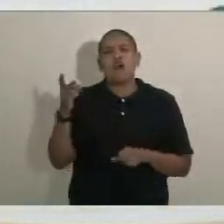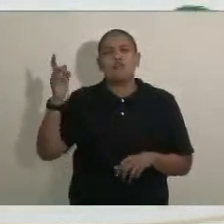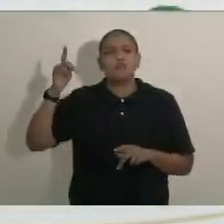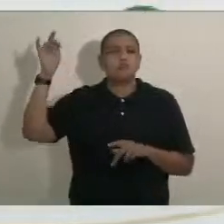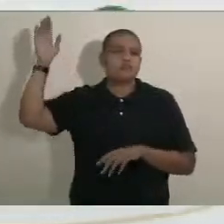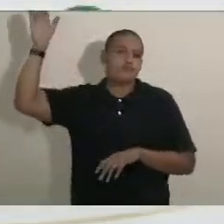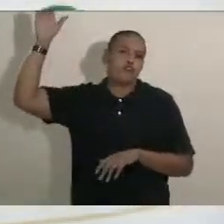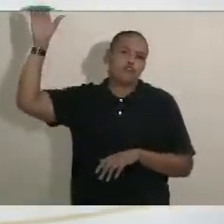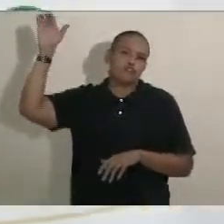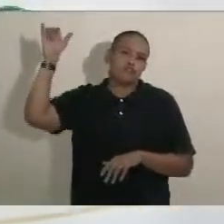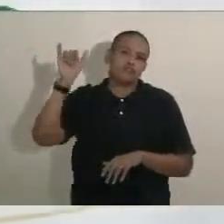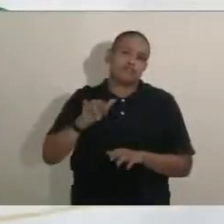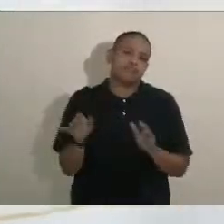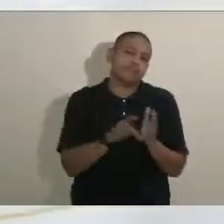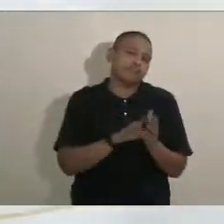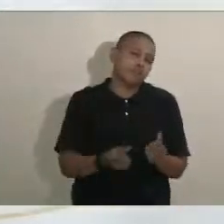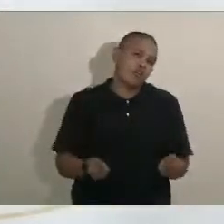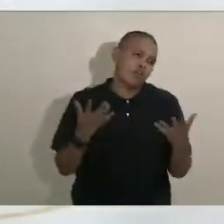cases? Any?